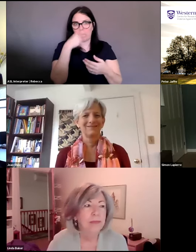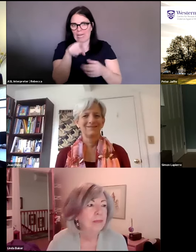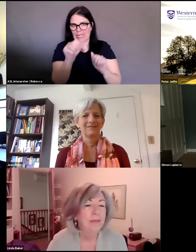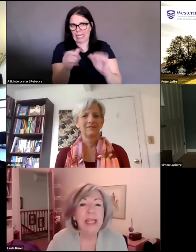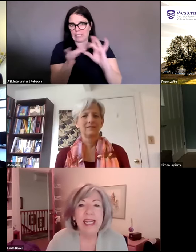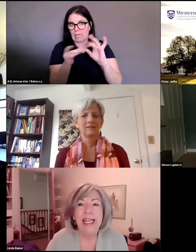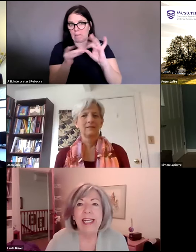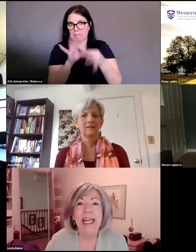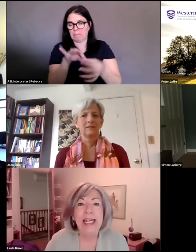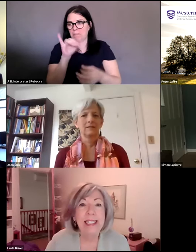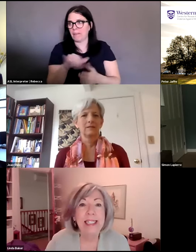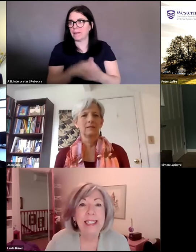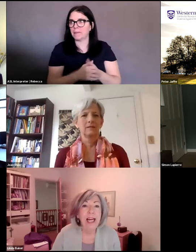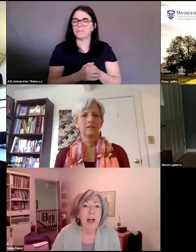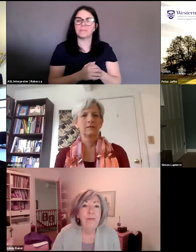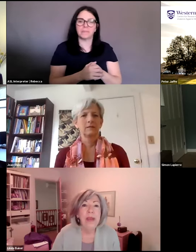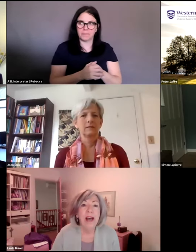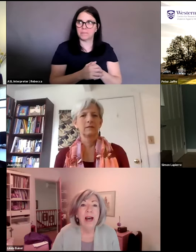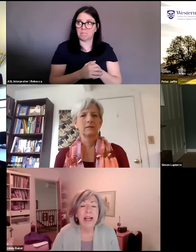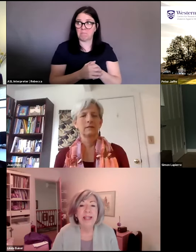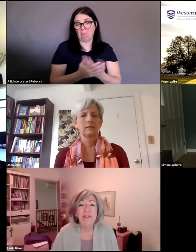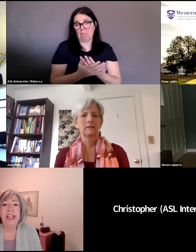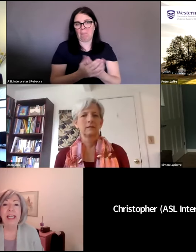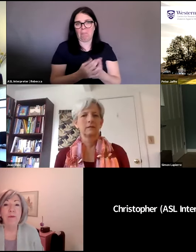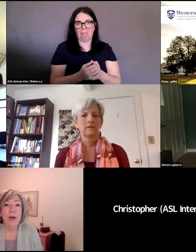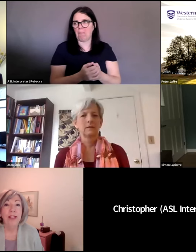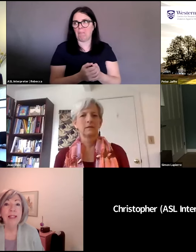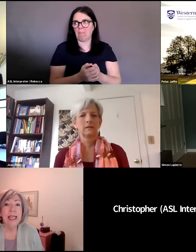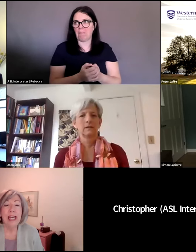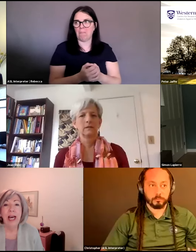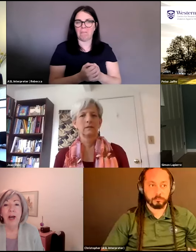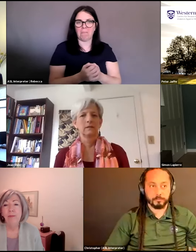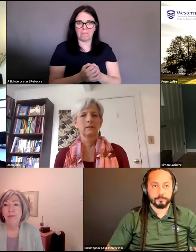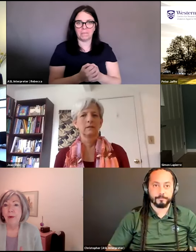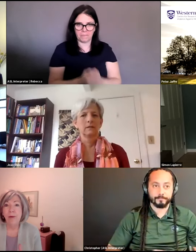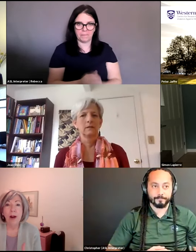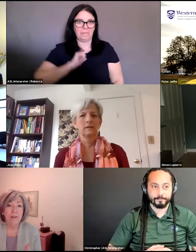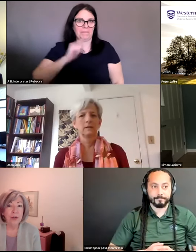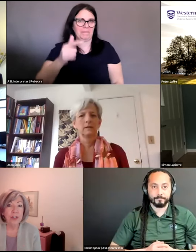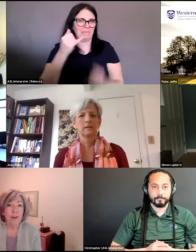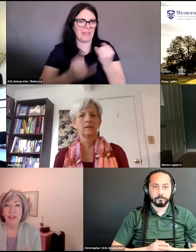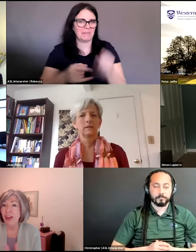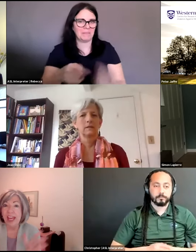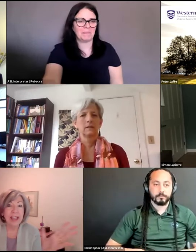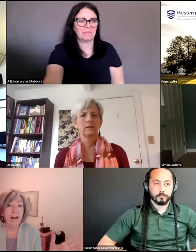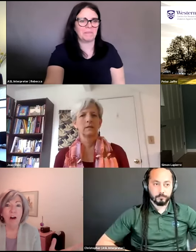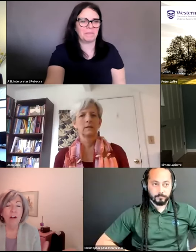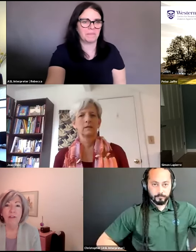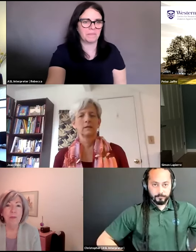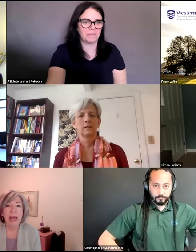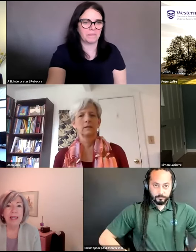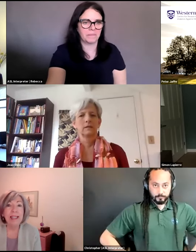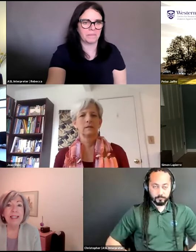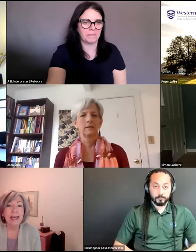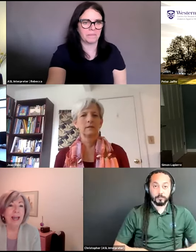could. Yes, I definitely will. I want to first of all thank all